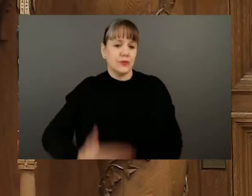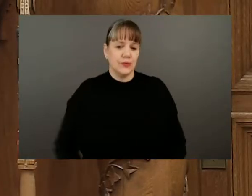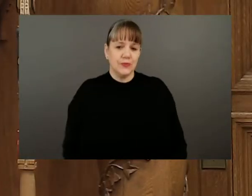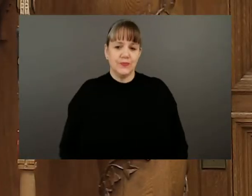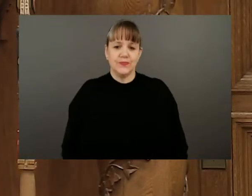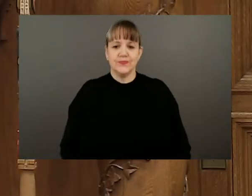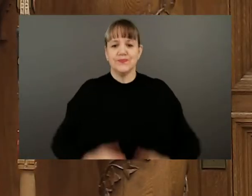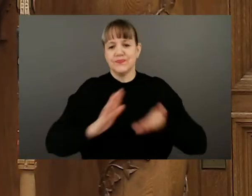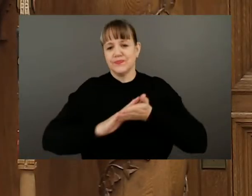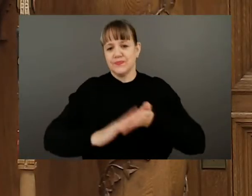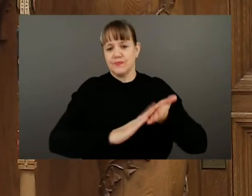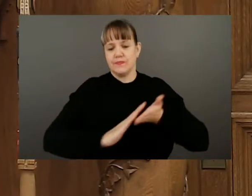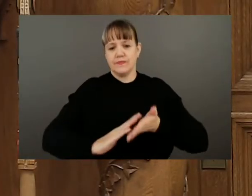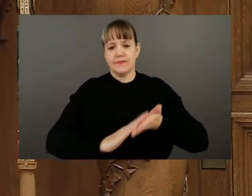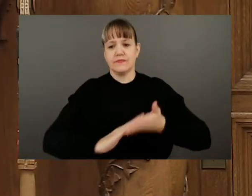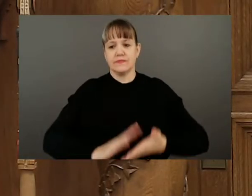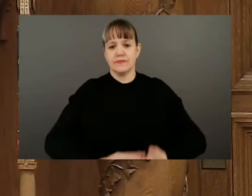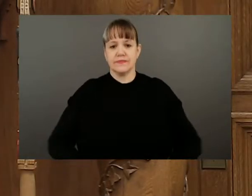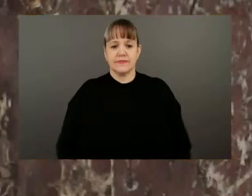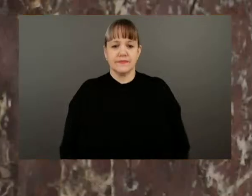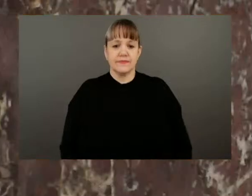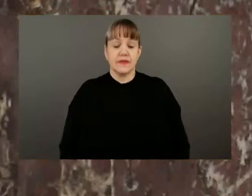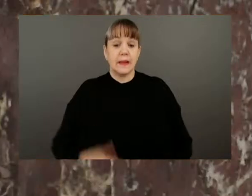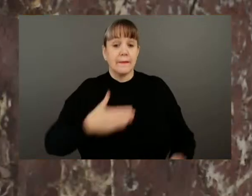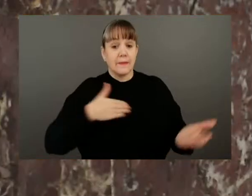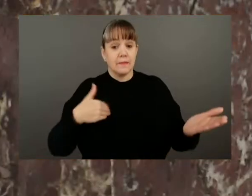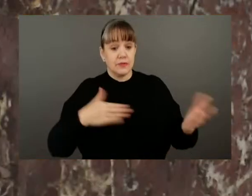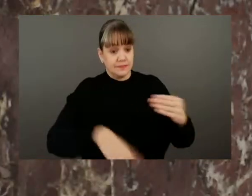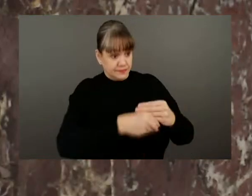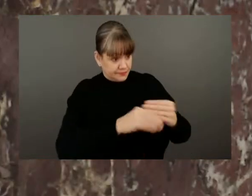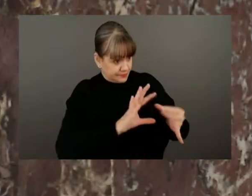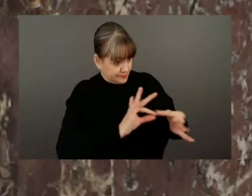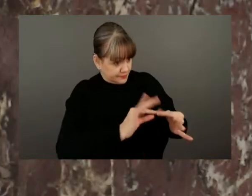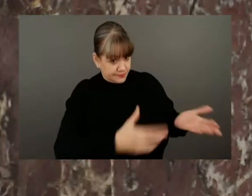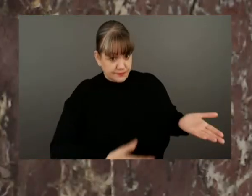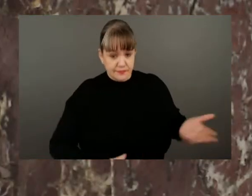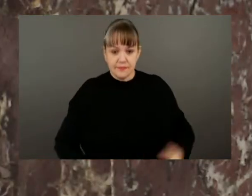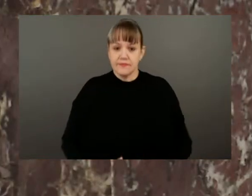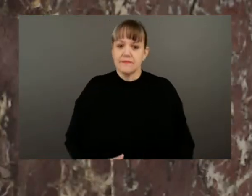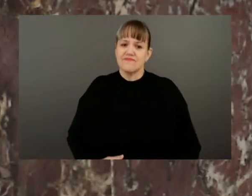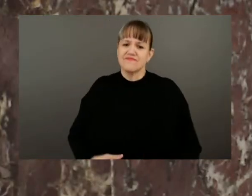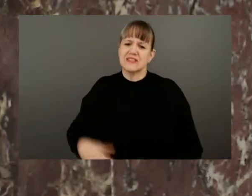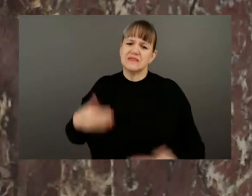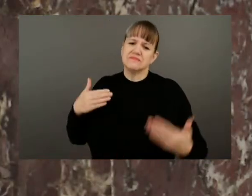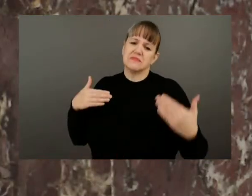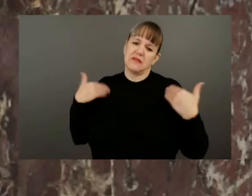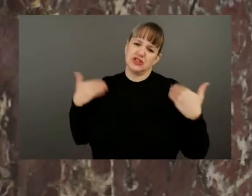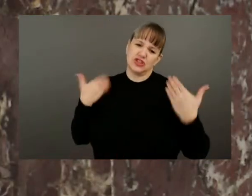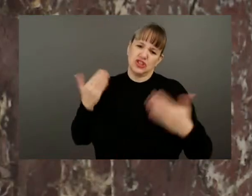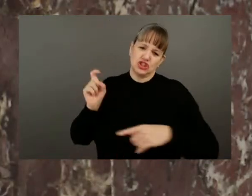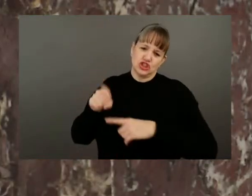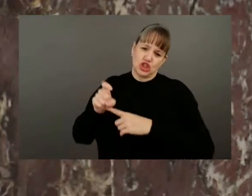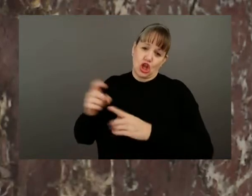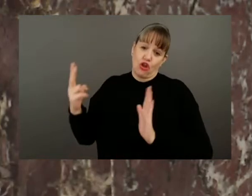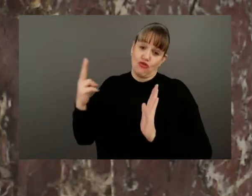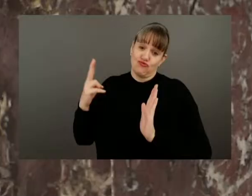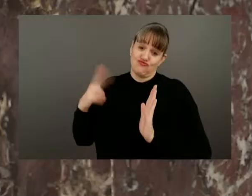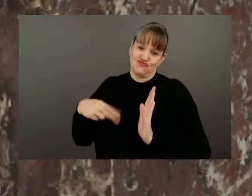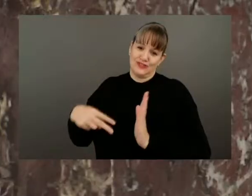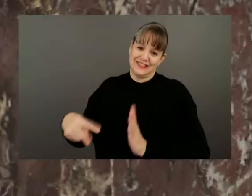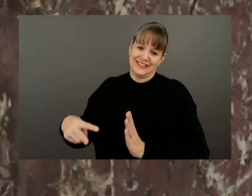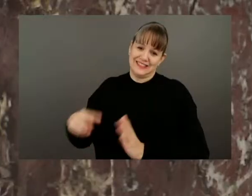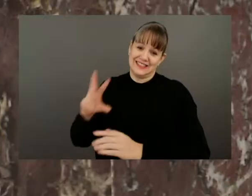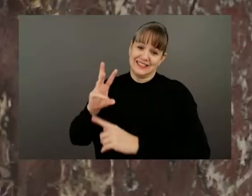Member has supplemental. Yes, sounds like the minister should maybe go and review the 645 some clauses in